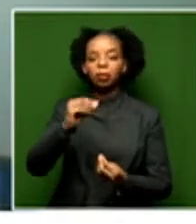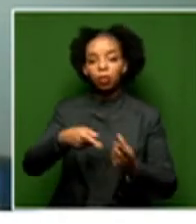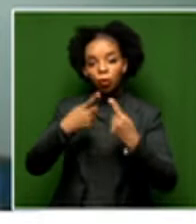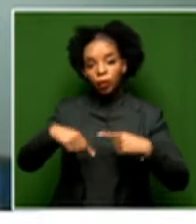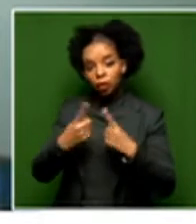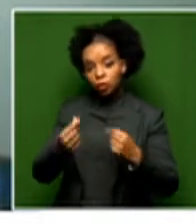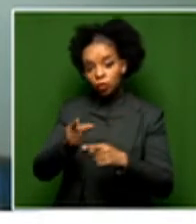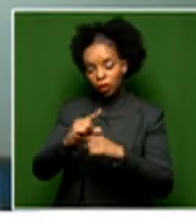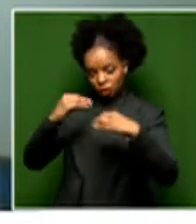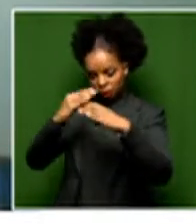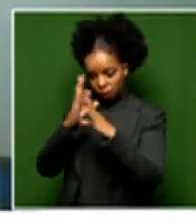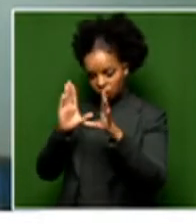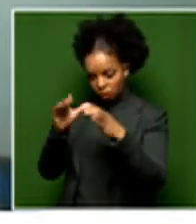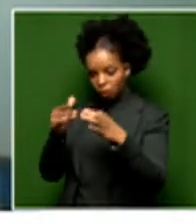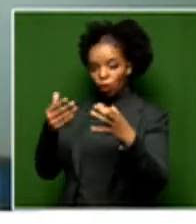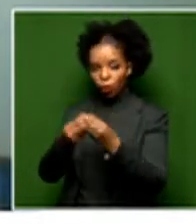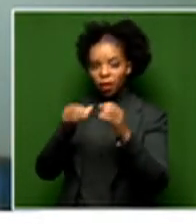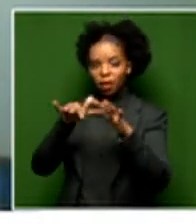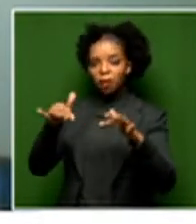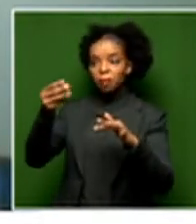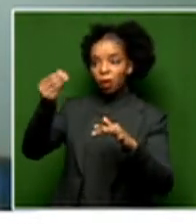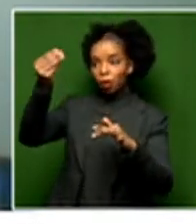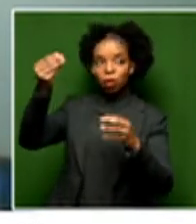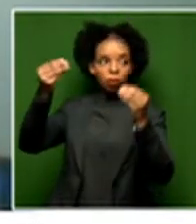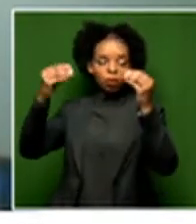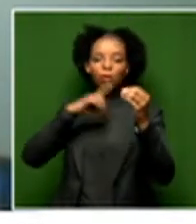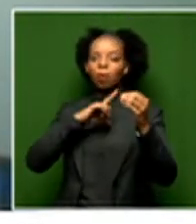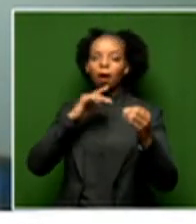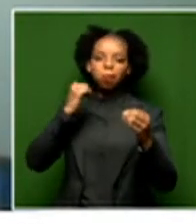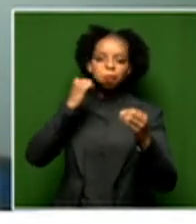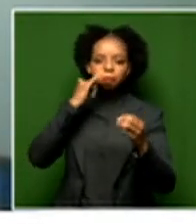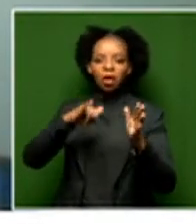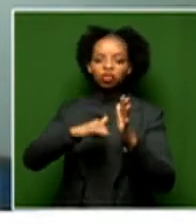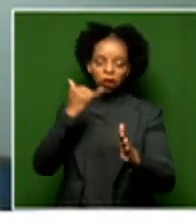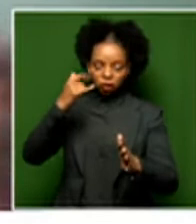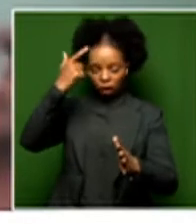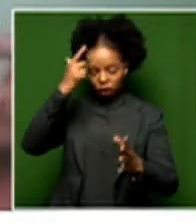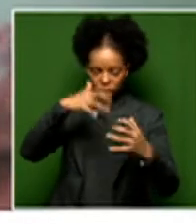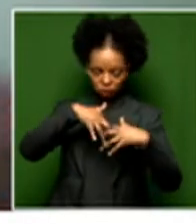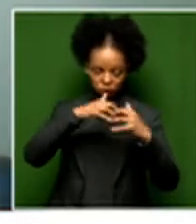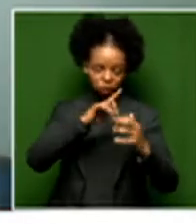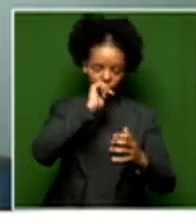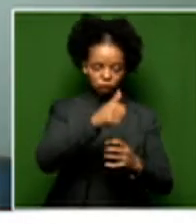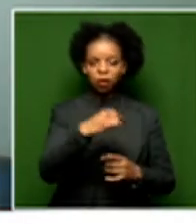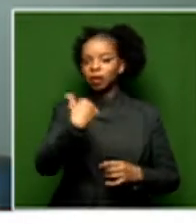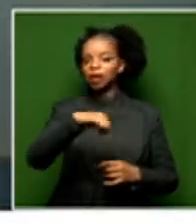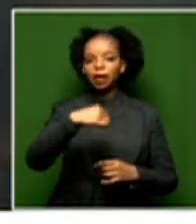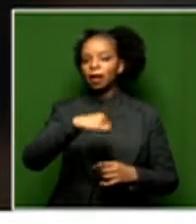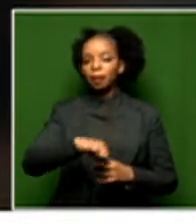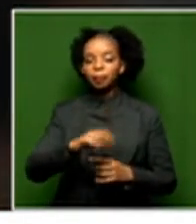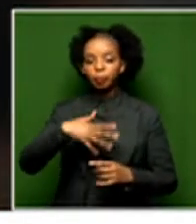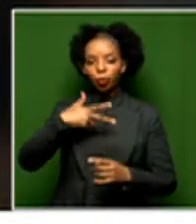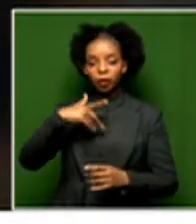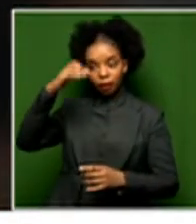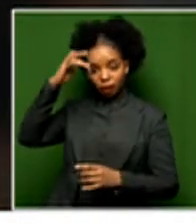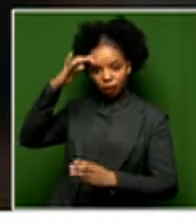with all people because we didn't want to just do stuff from our head and from a theoretical perspective of